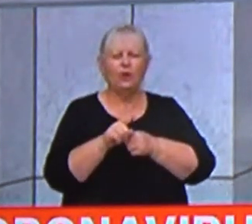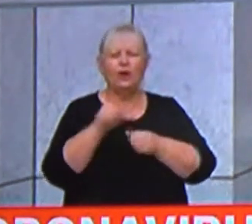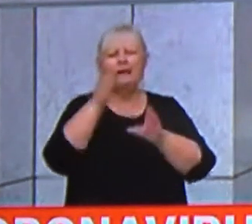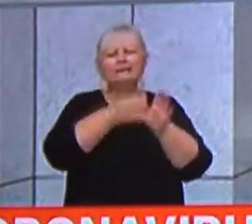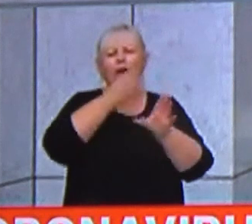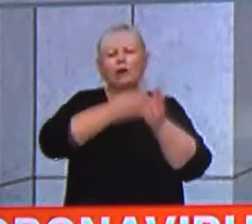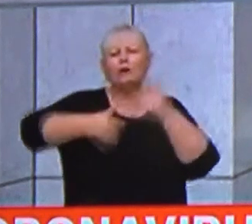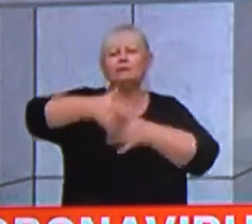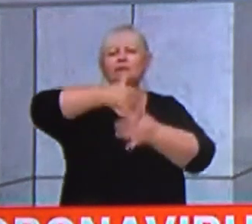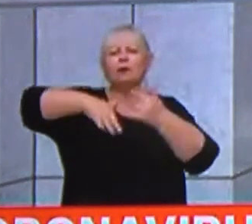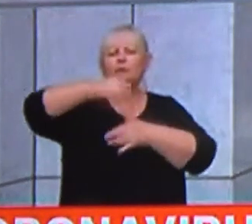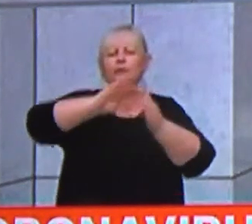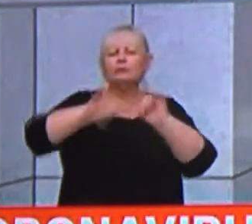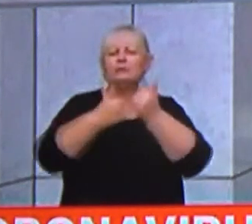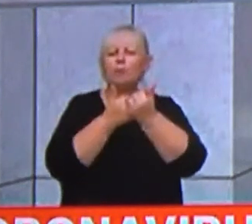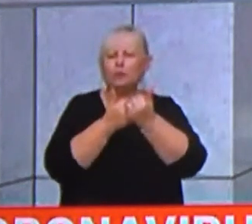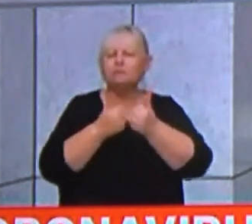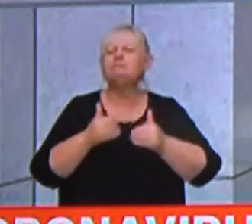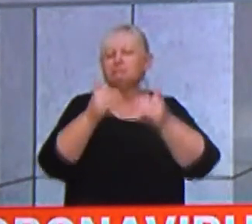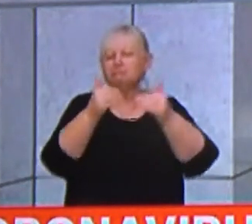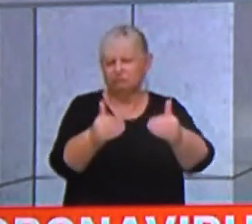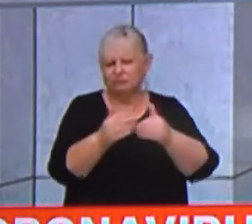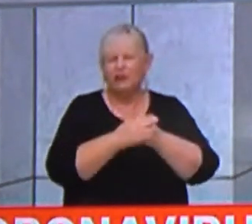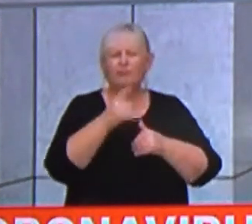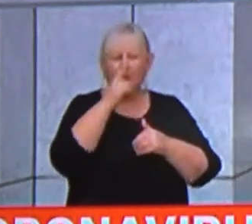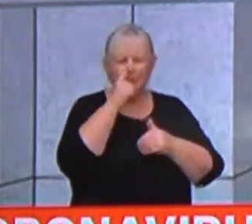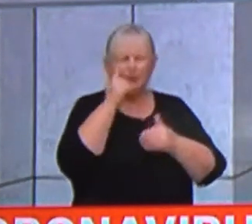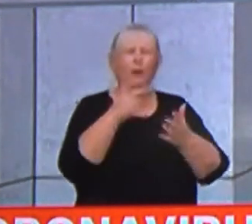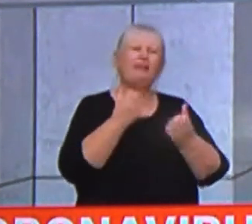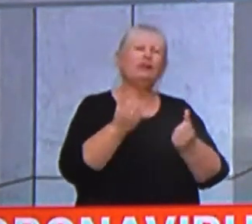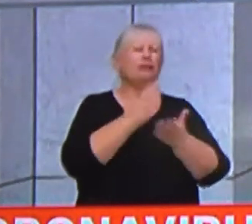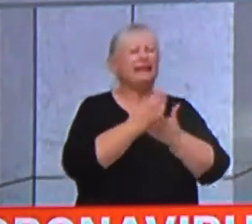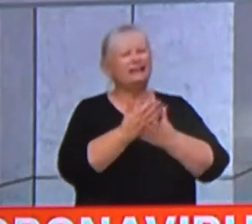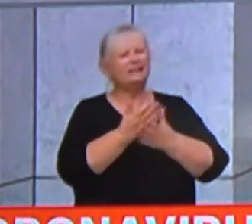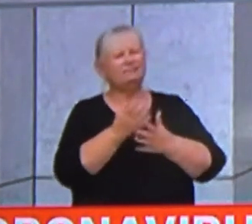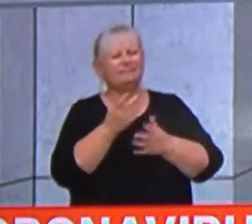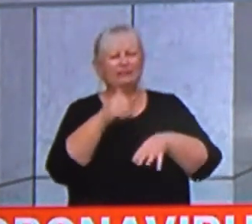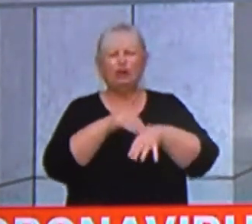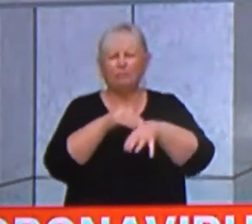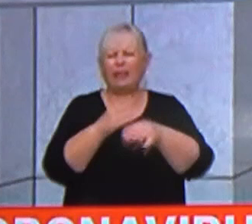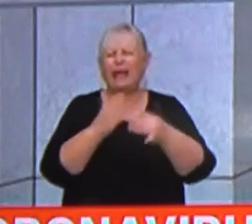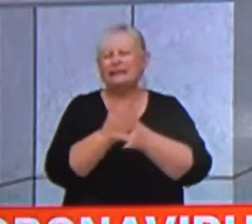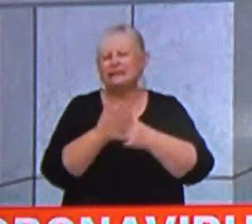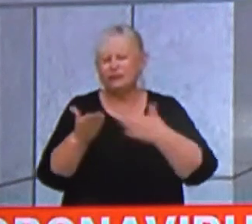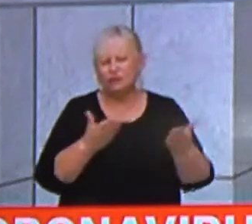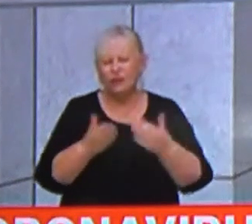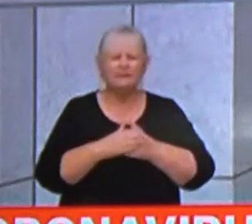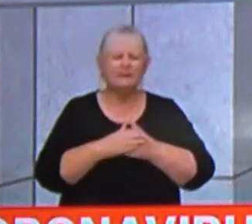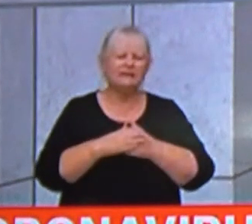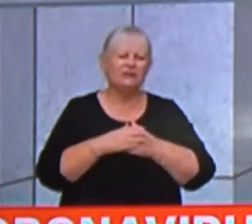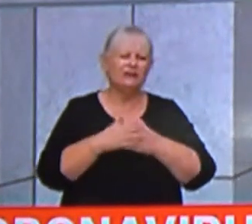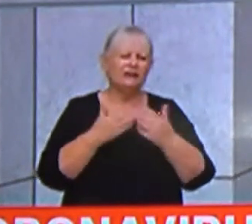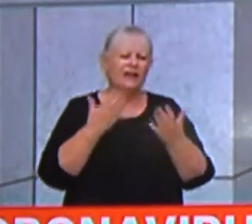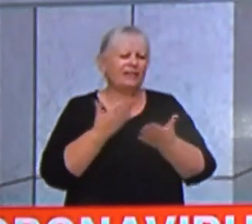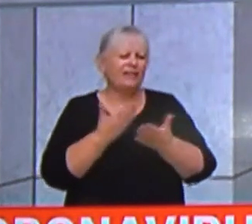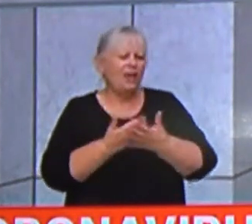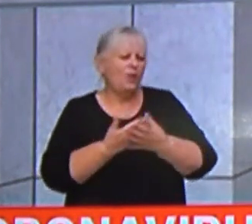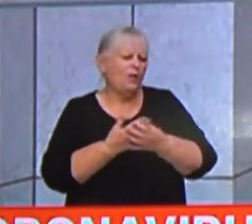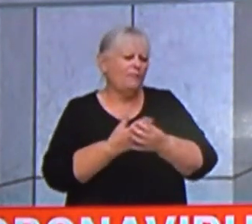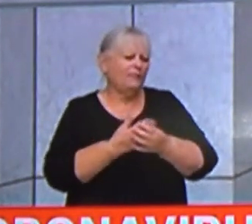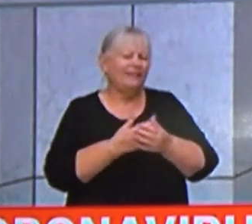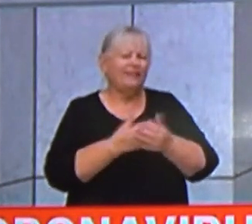positive early signs of flattening of the curve. This is the work that Australians